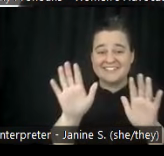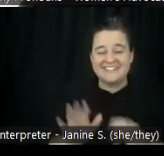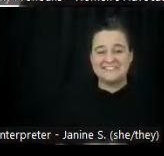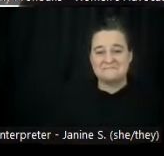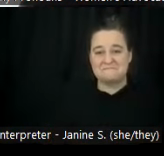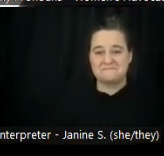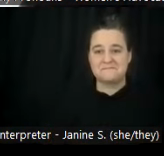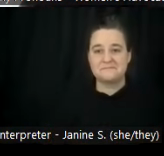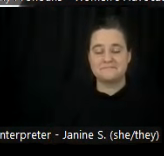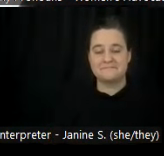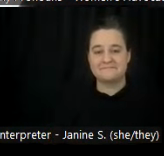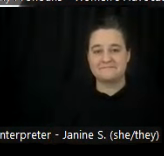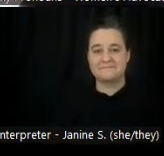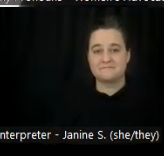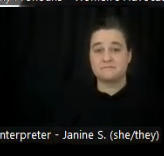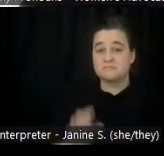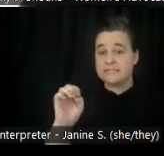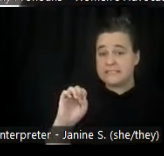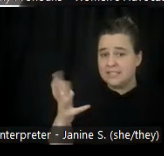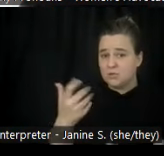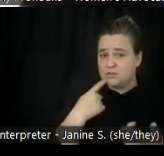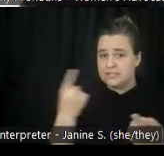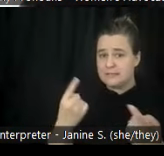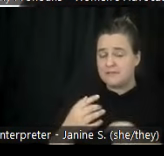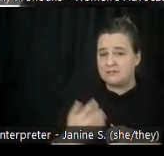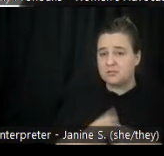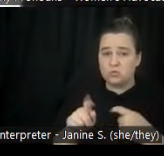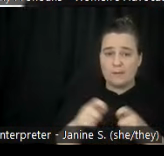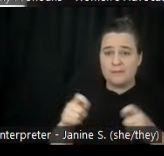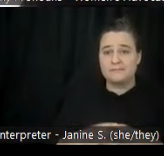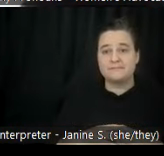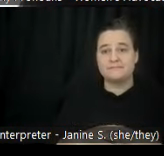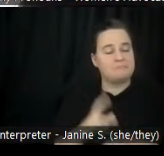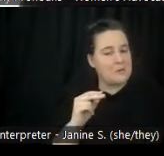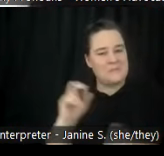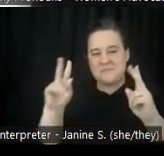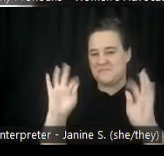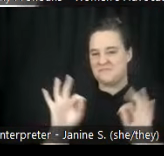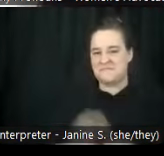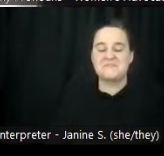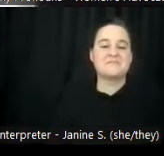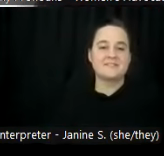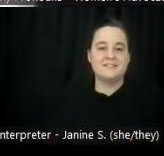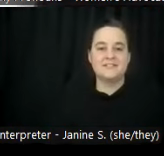week. Would you like to say any closing remarks, E? No? Okay. I will go ahead and stop.